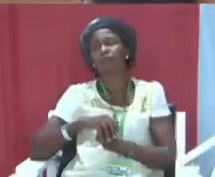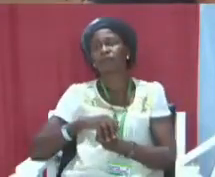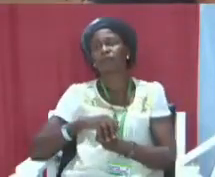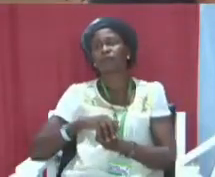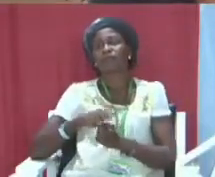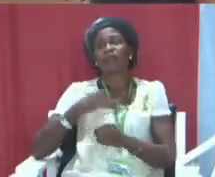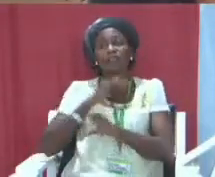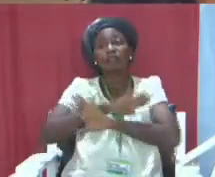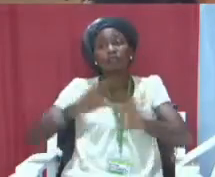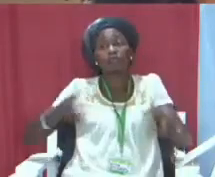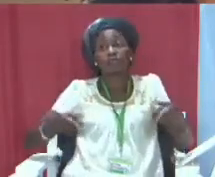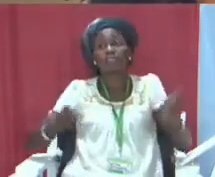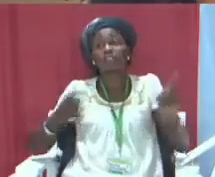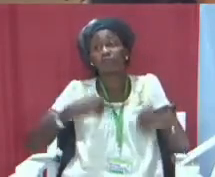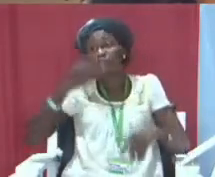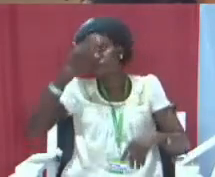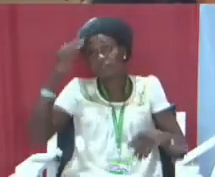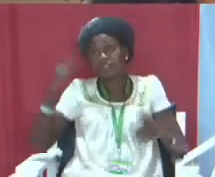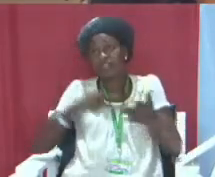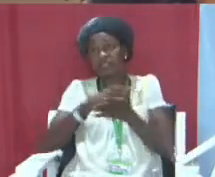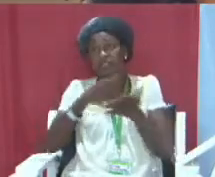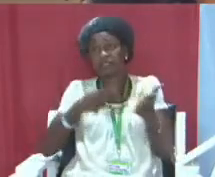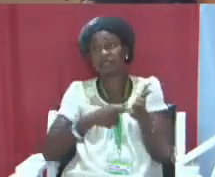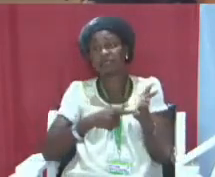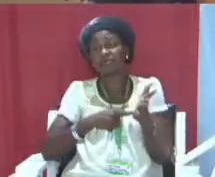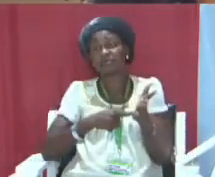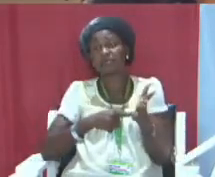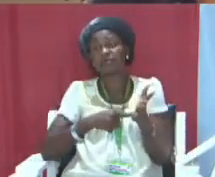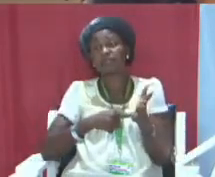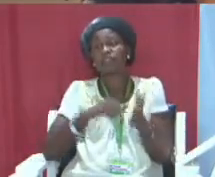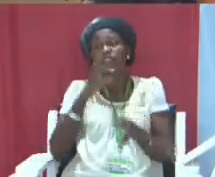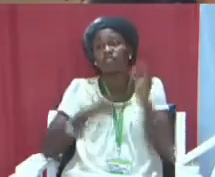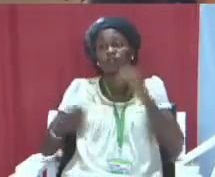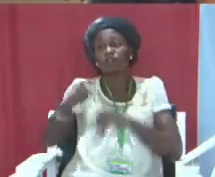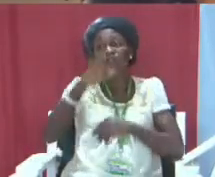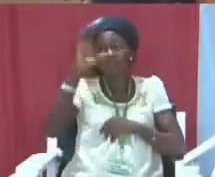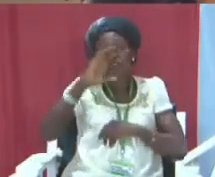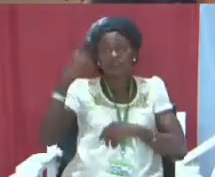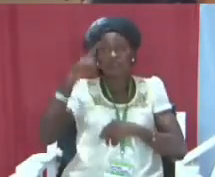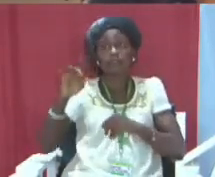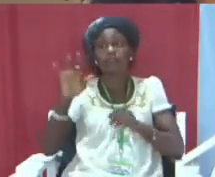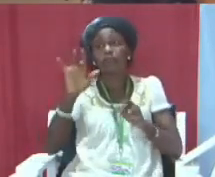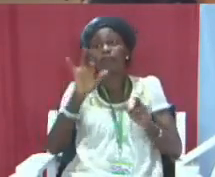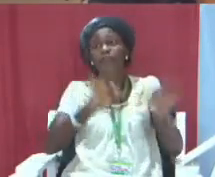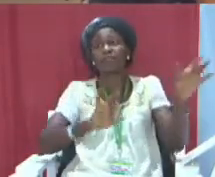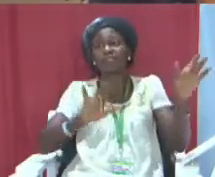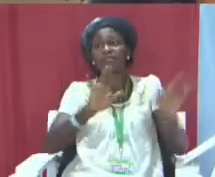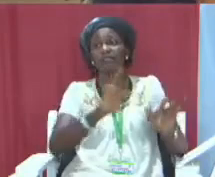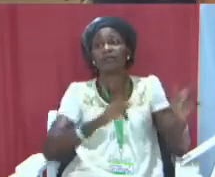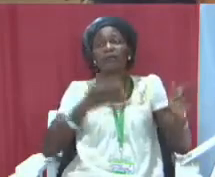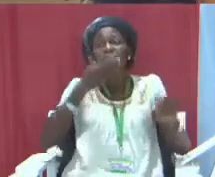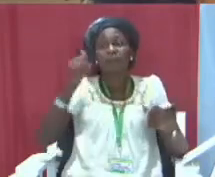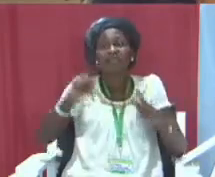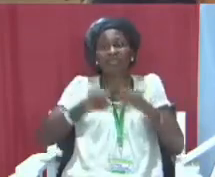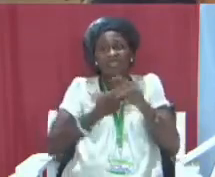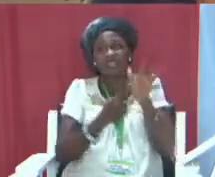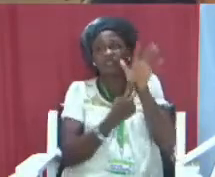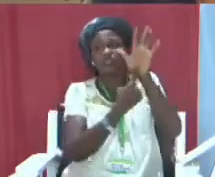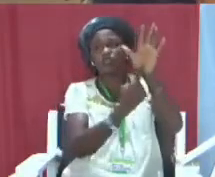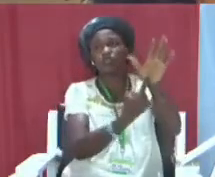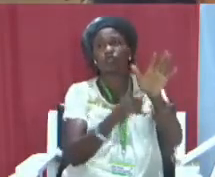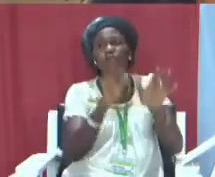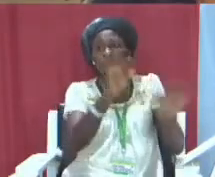And don't let me forget this. If you are looking for mercy, better start showing mercy to